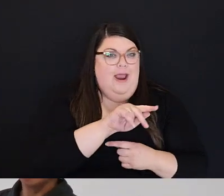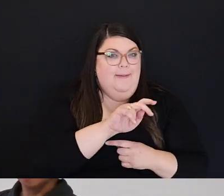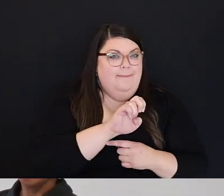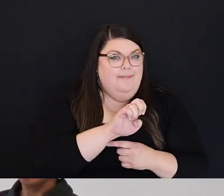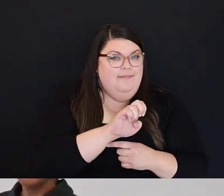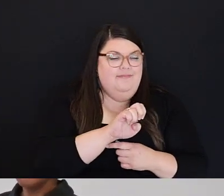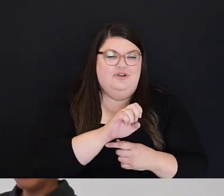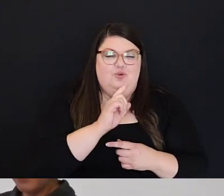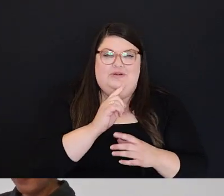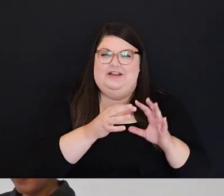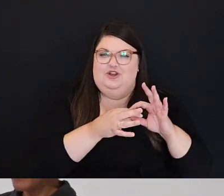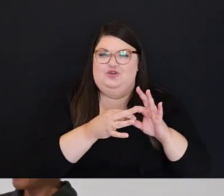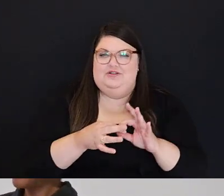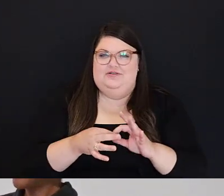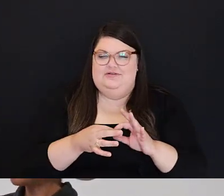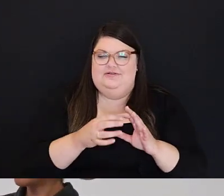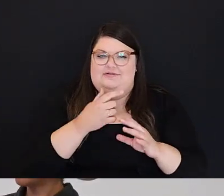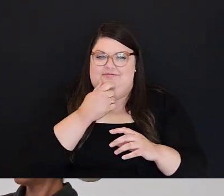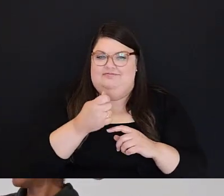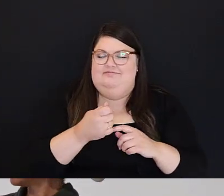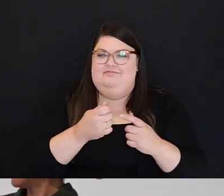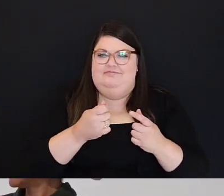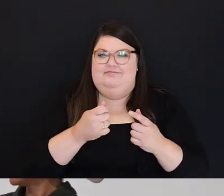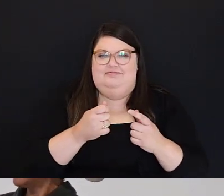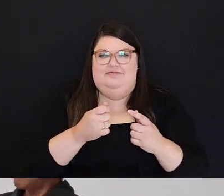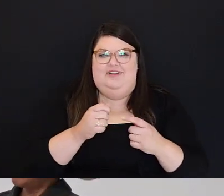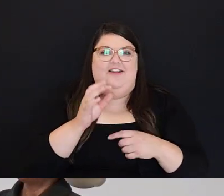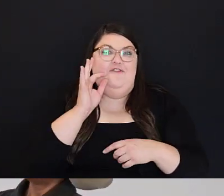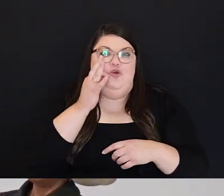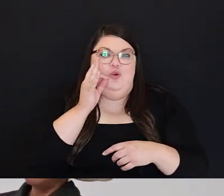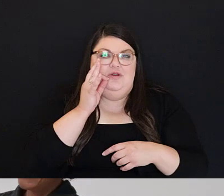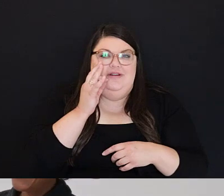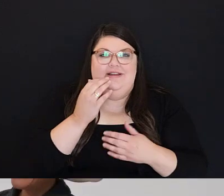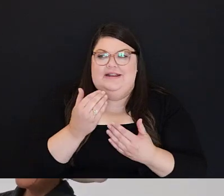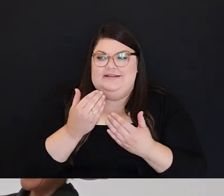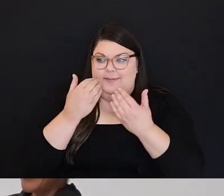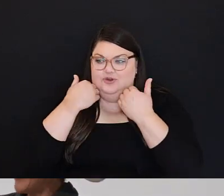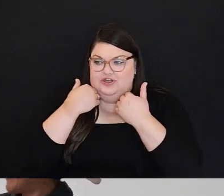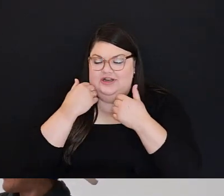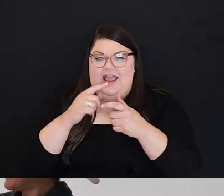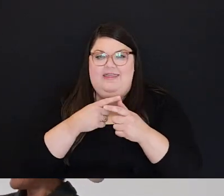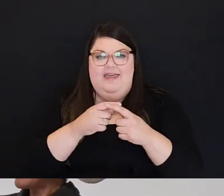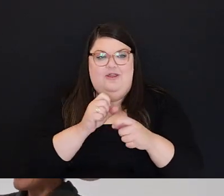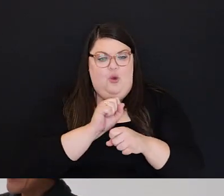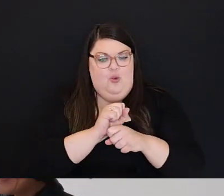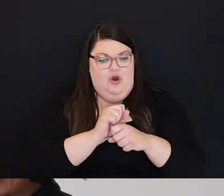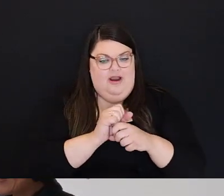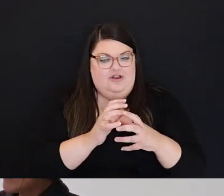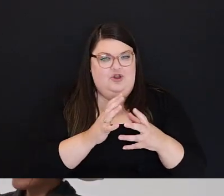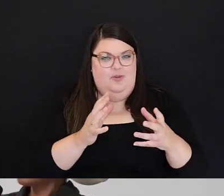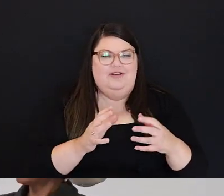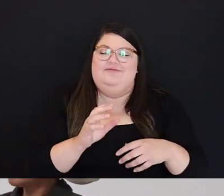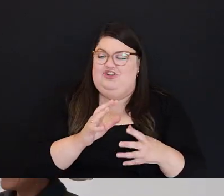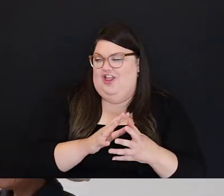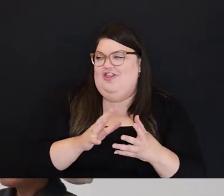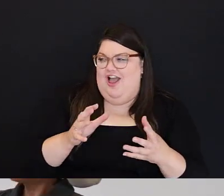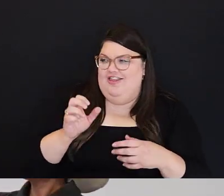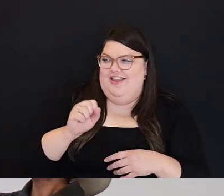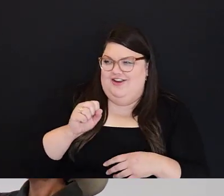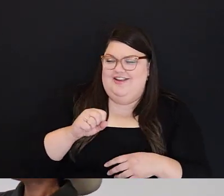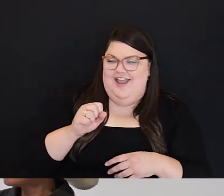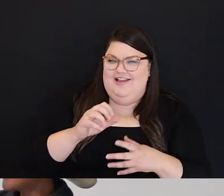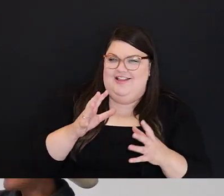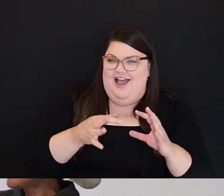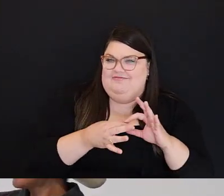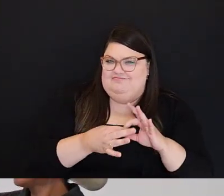with fruit or food or that idea of consumption, and then the work has so much of there's that. There's a lot there. Yeah.